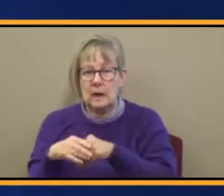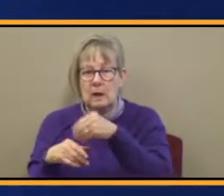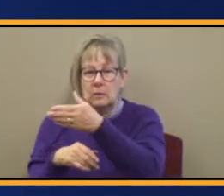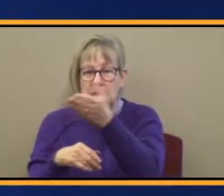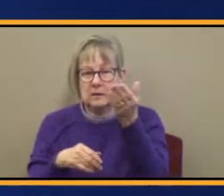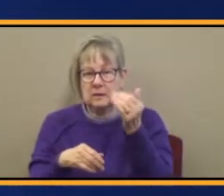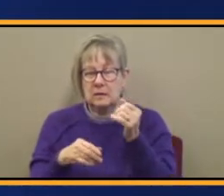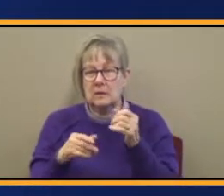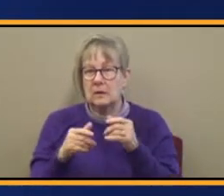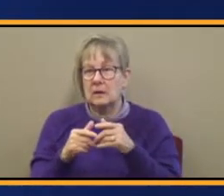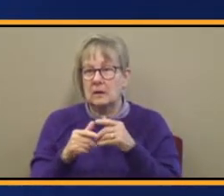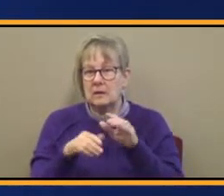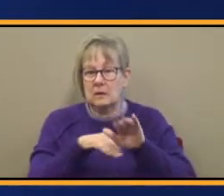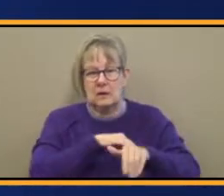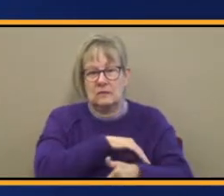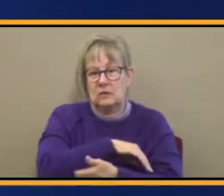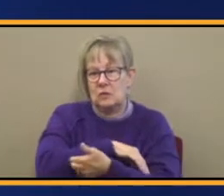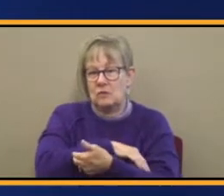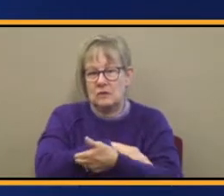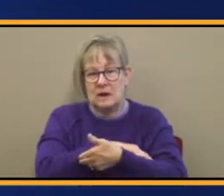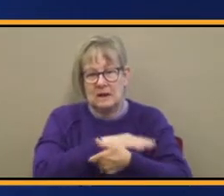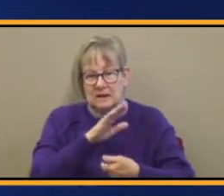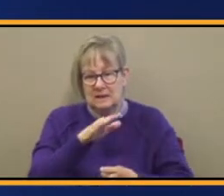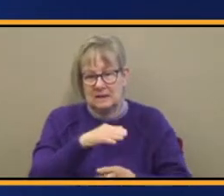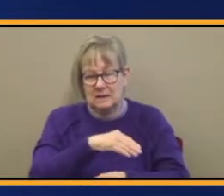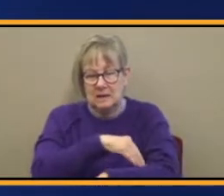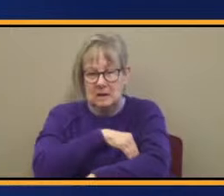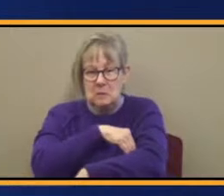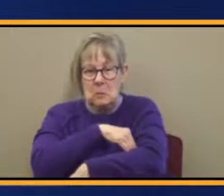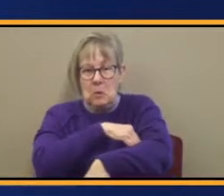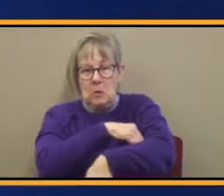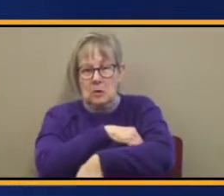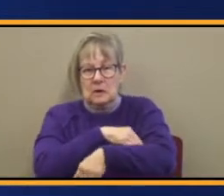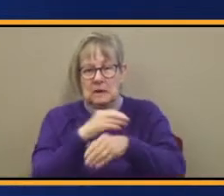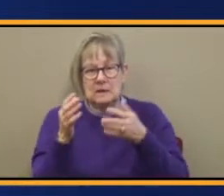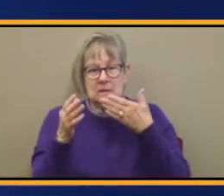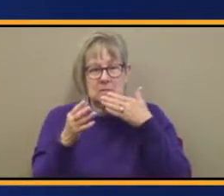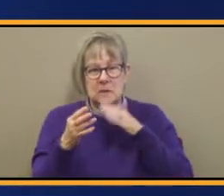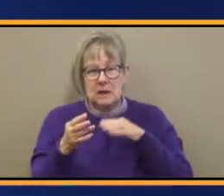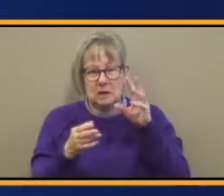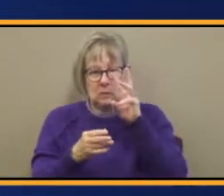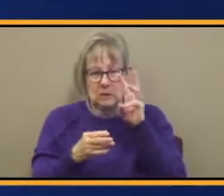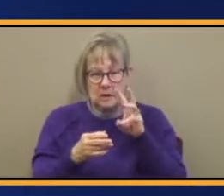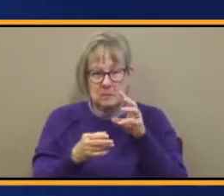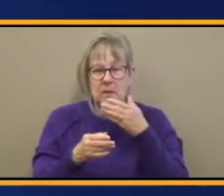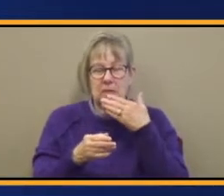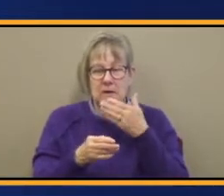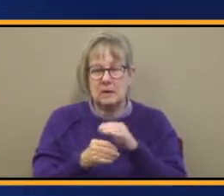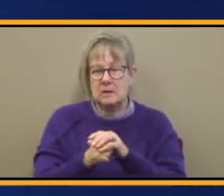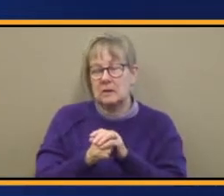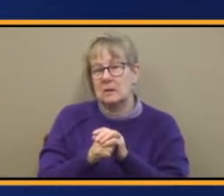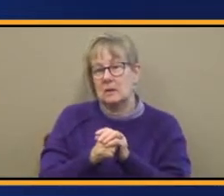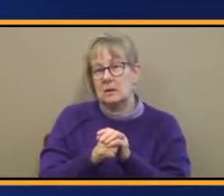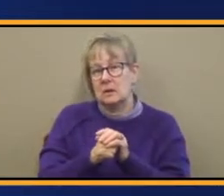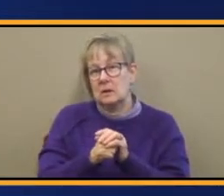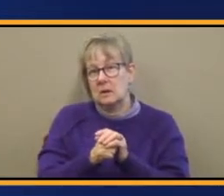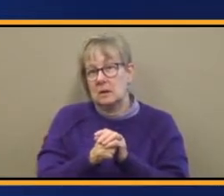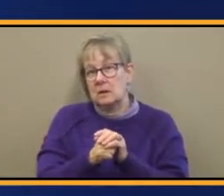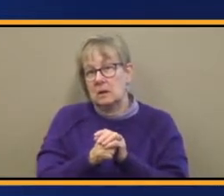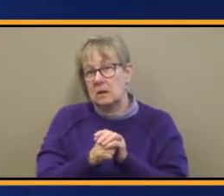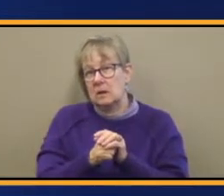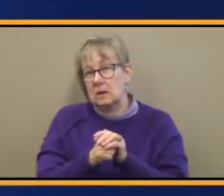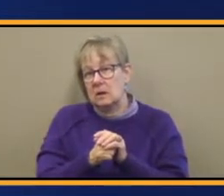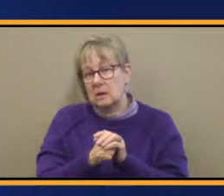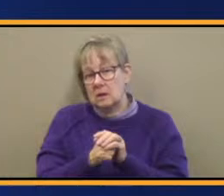even overnight and this morning and inclement weather, but thank you, Representative, appreciate that. And you know what, then just before